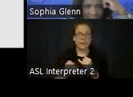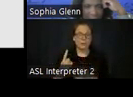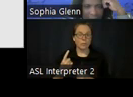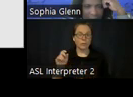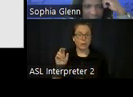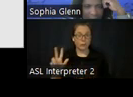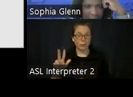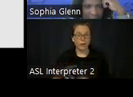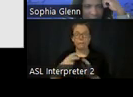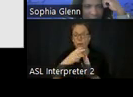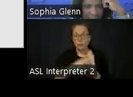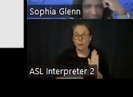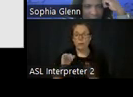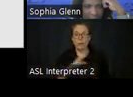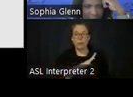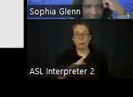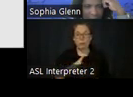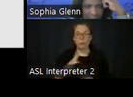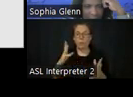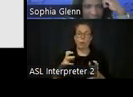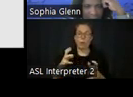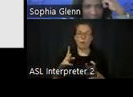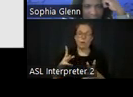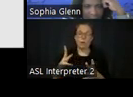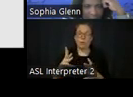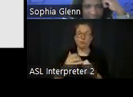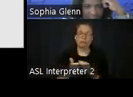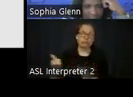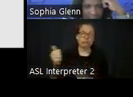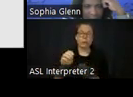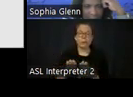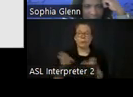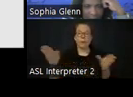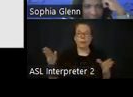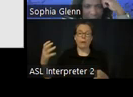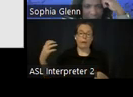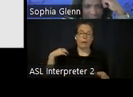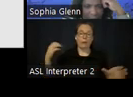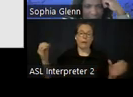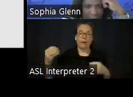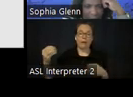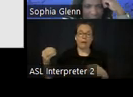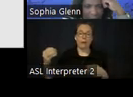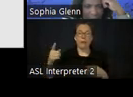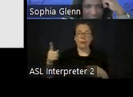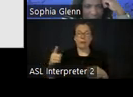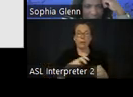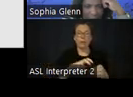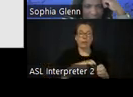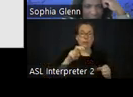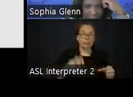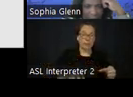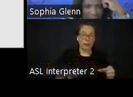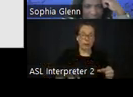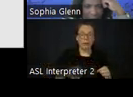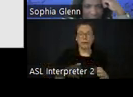A board member seeking public office shall resign the seat at the time they announce their candidacy or file their